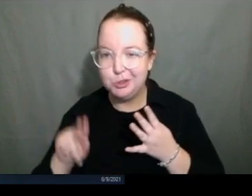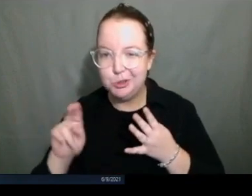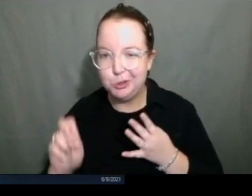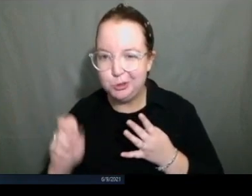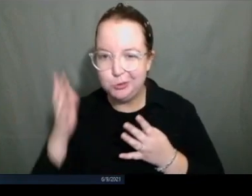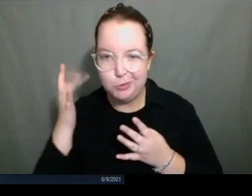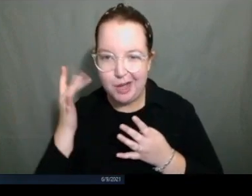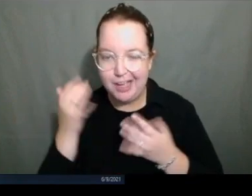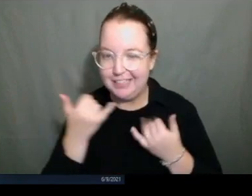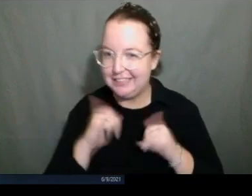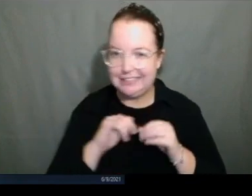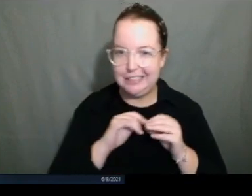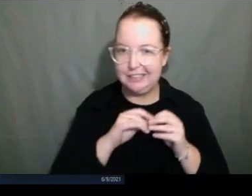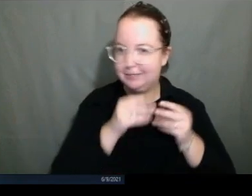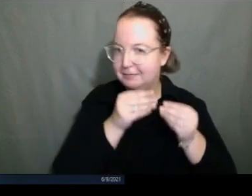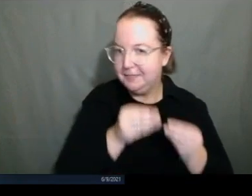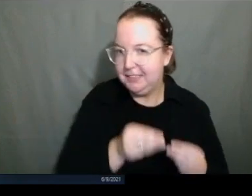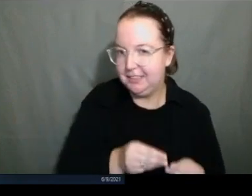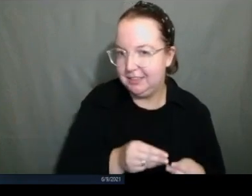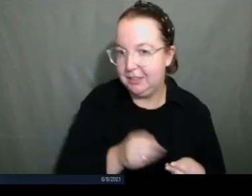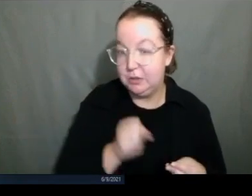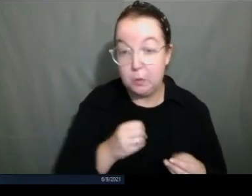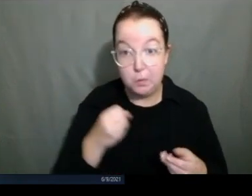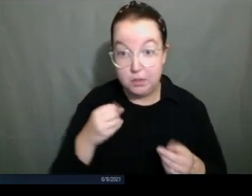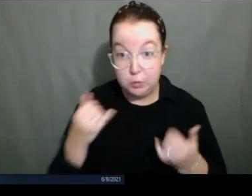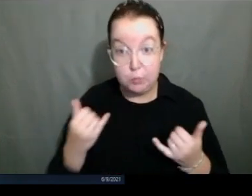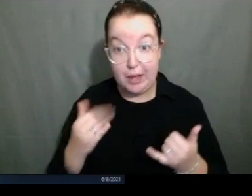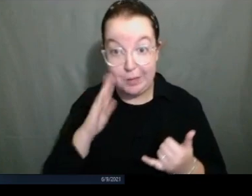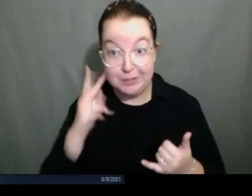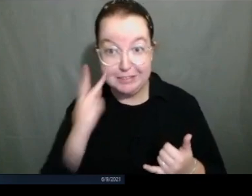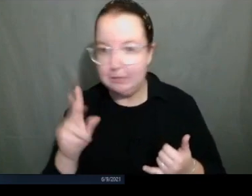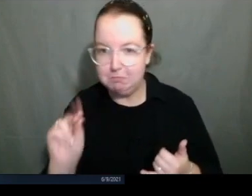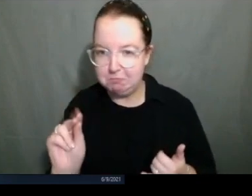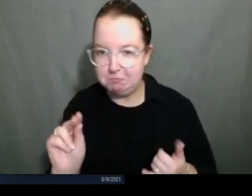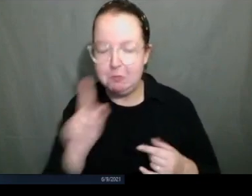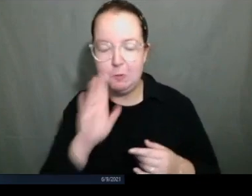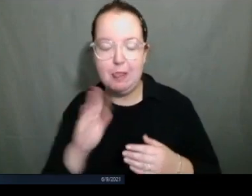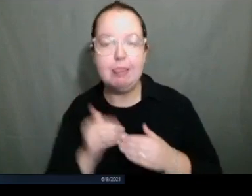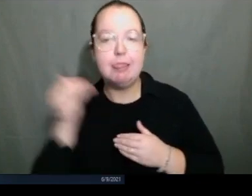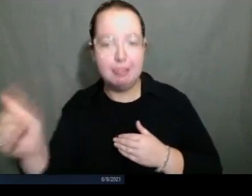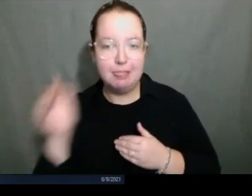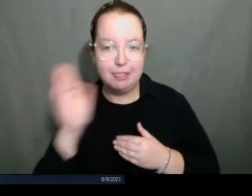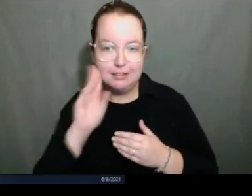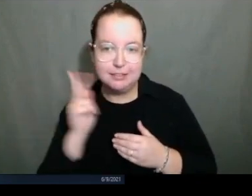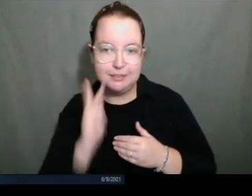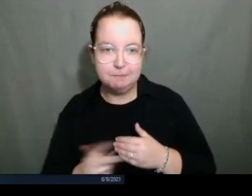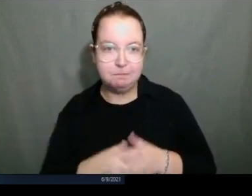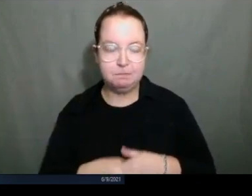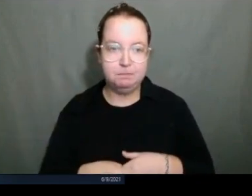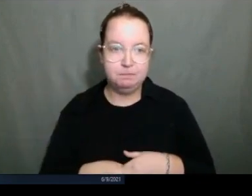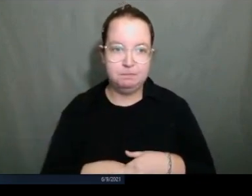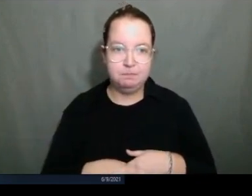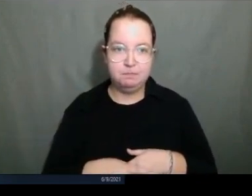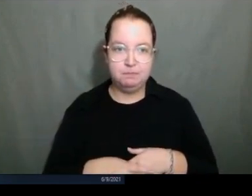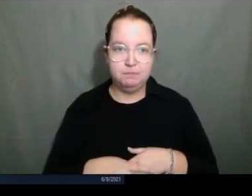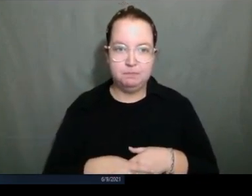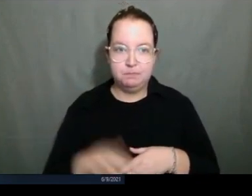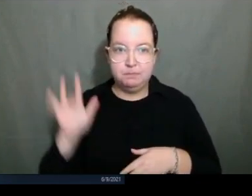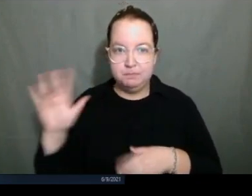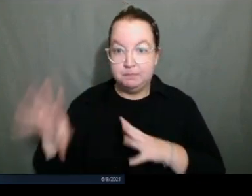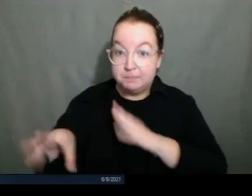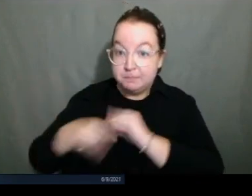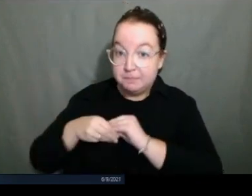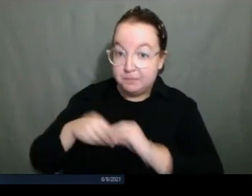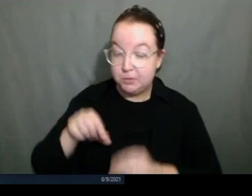well. So if you don't see this, don't be alarmed. So from this page, if you do have a life event, you would just click